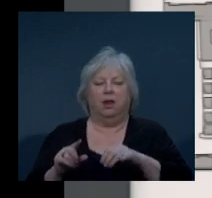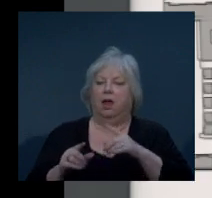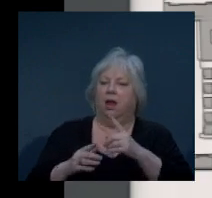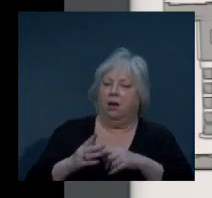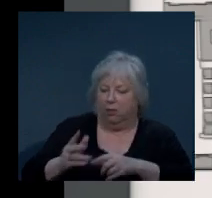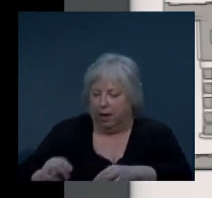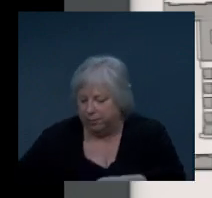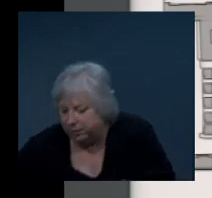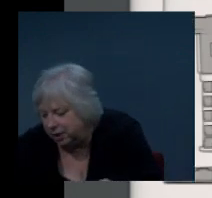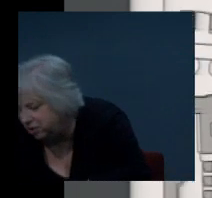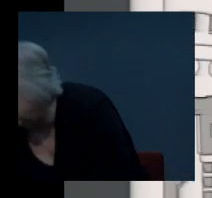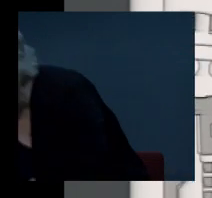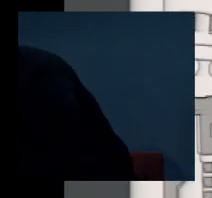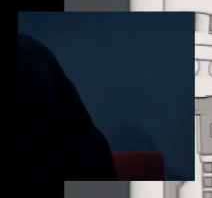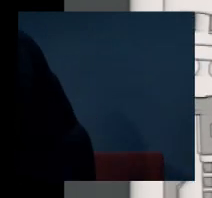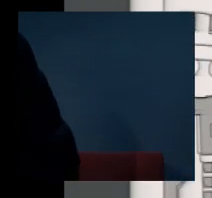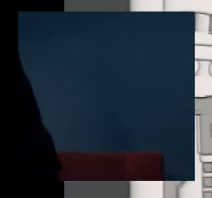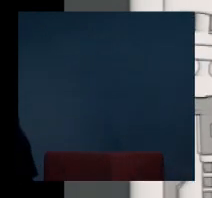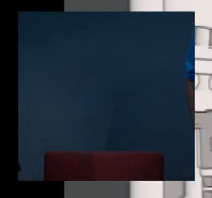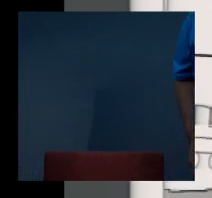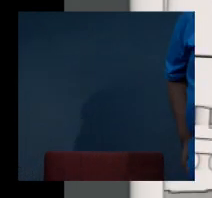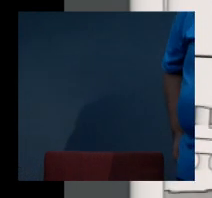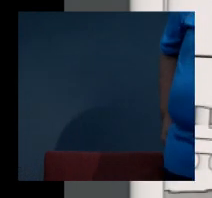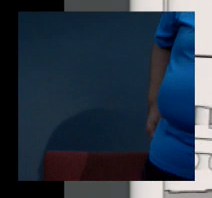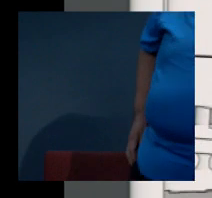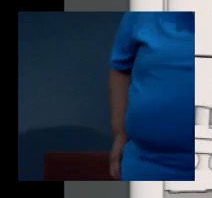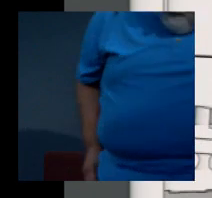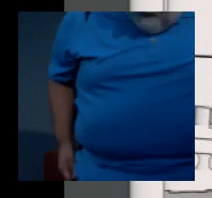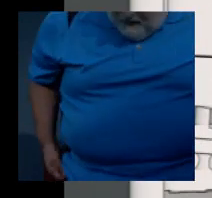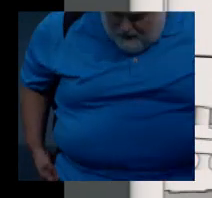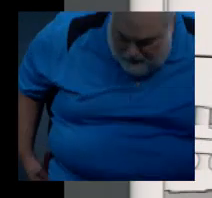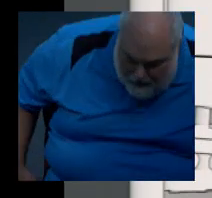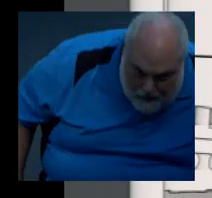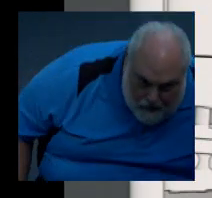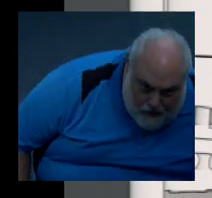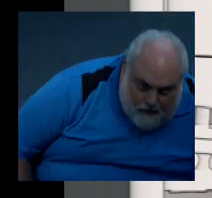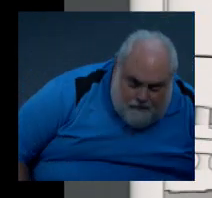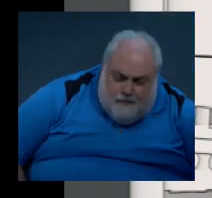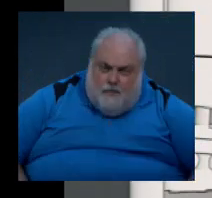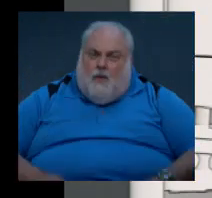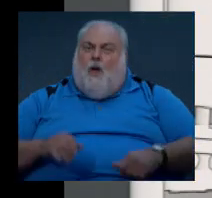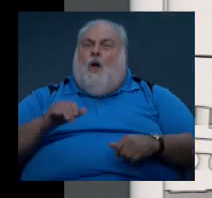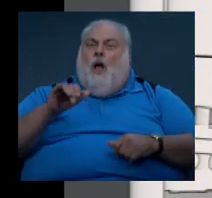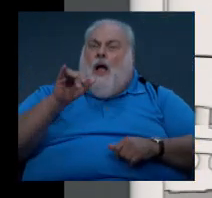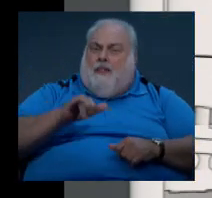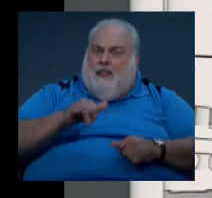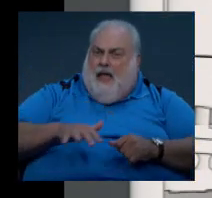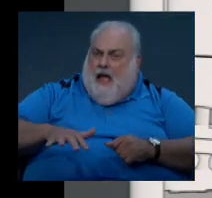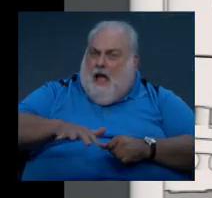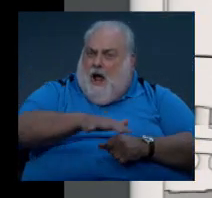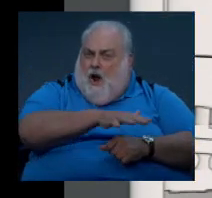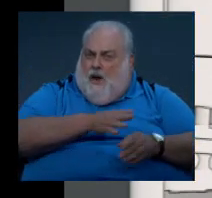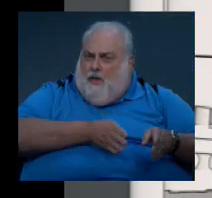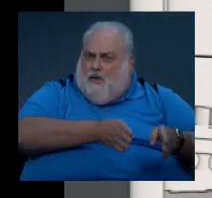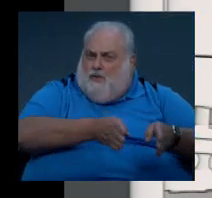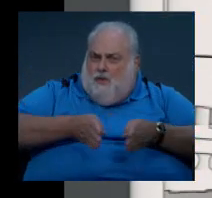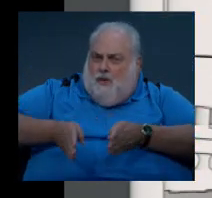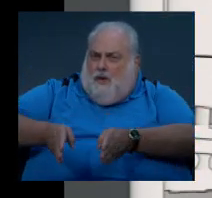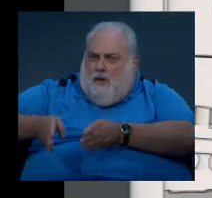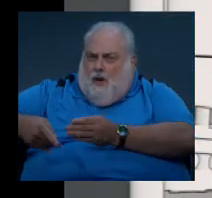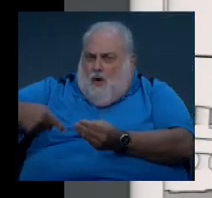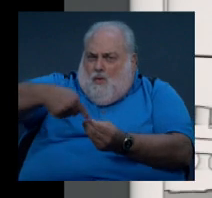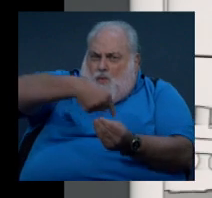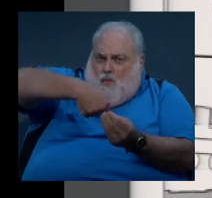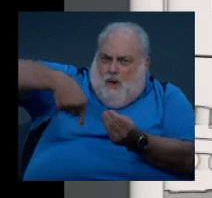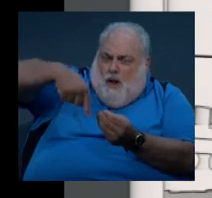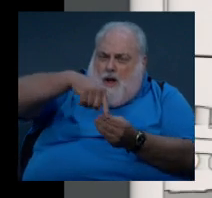And what are the streets like around this facility, around the garden? Are you talking what